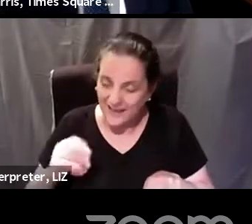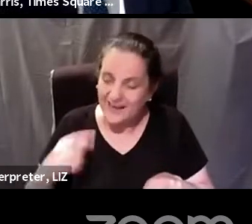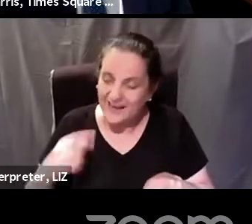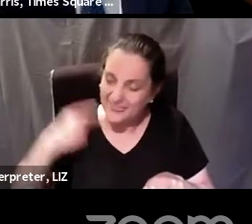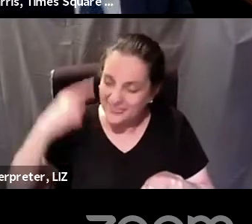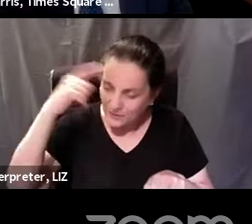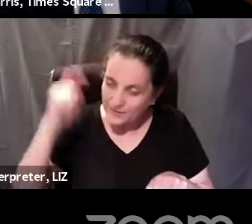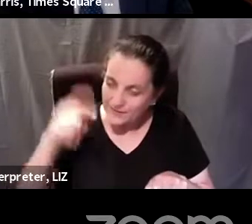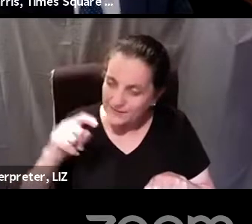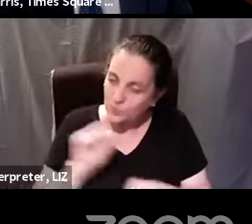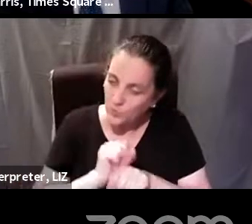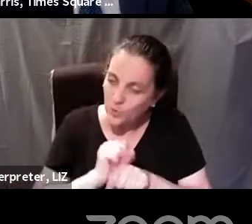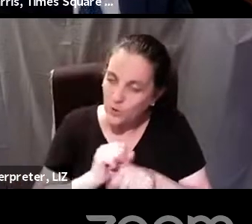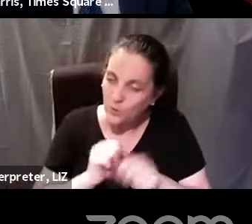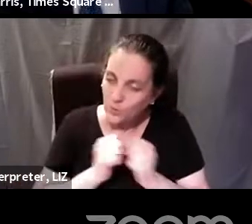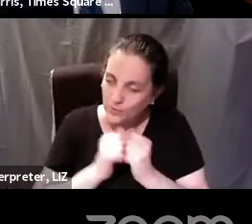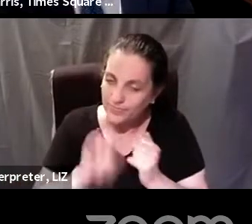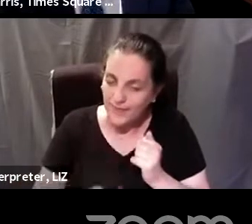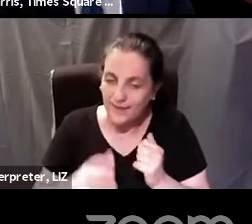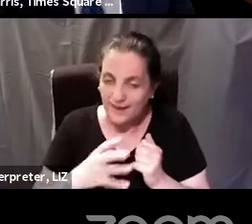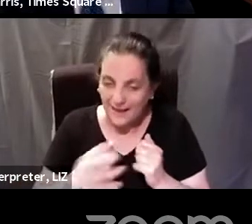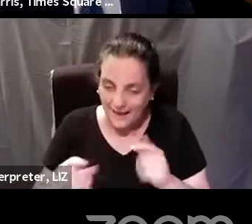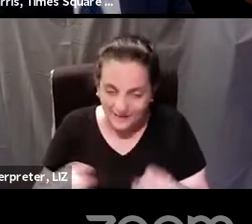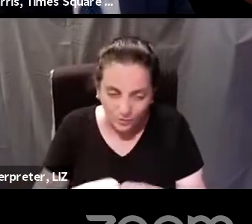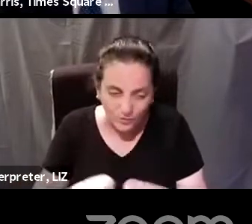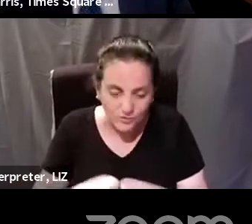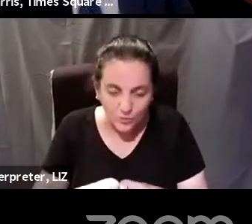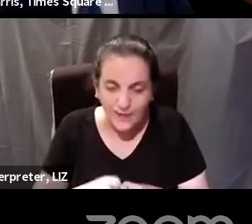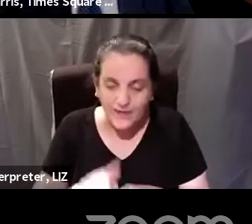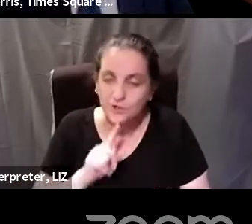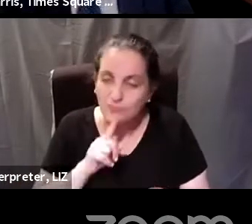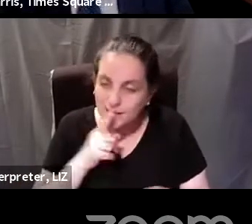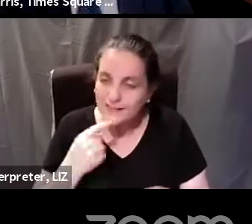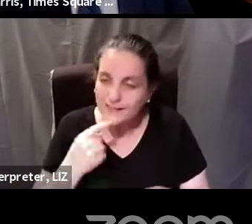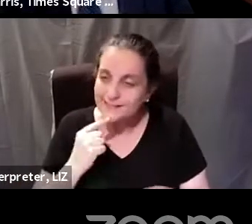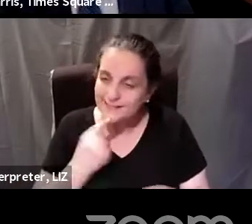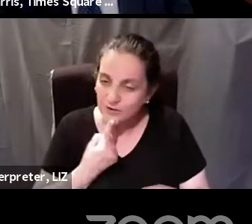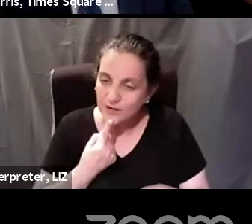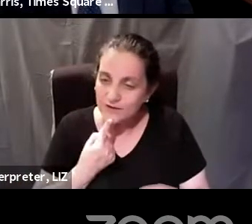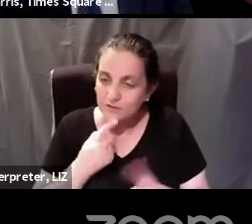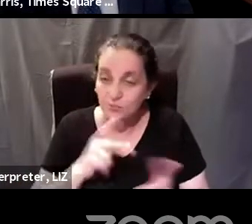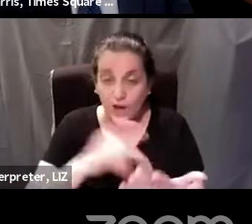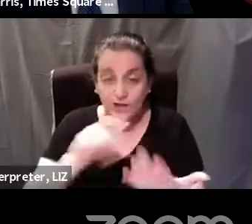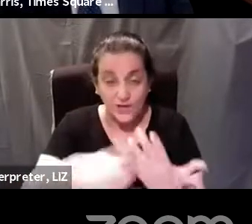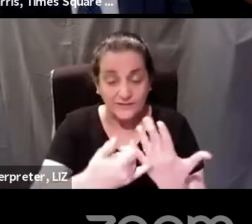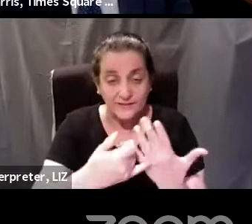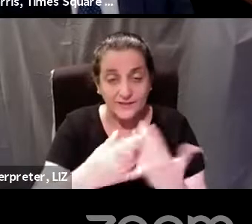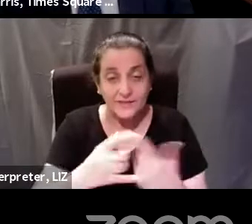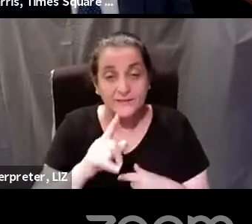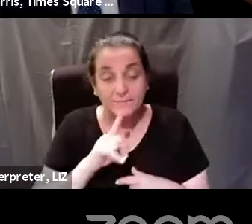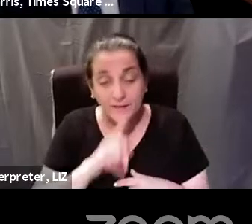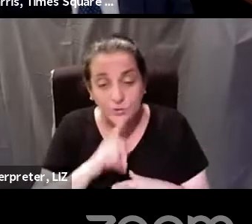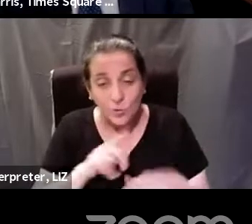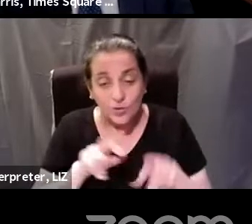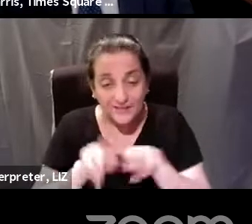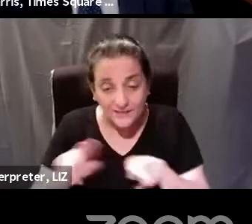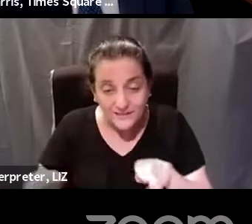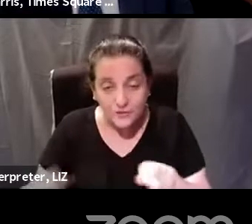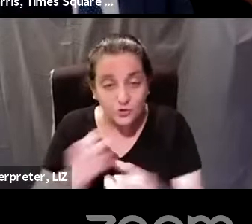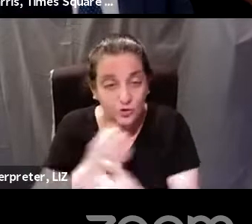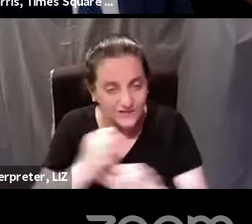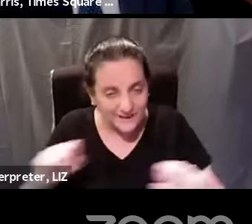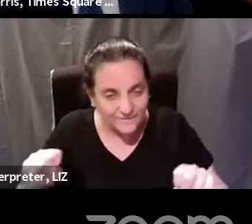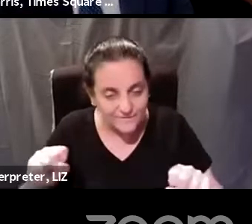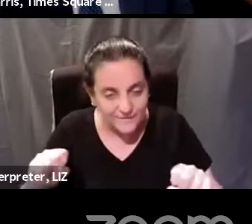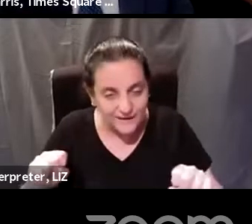to be working on as a really serious project, you know, making shelters feel safe, increasing the